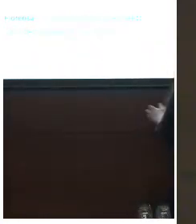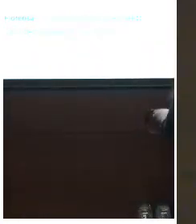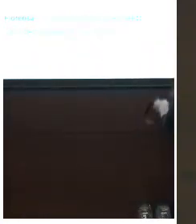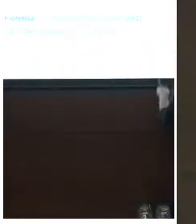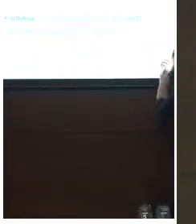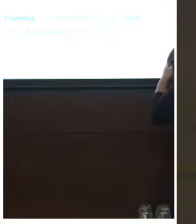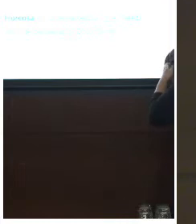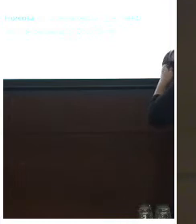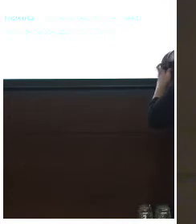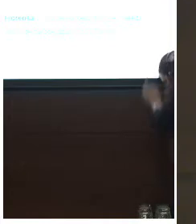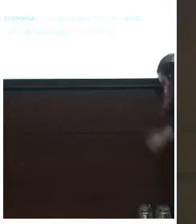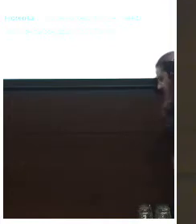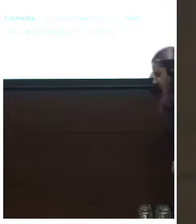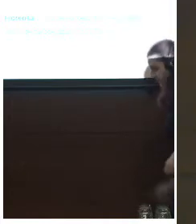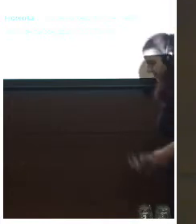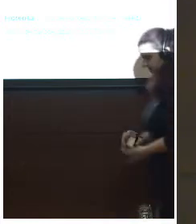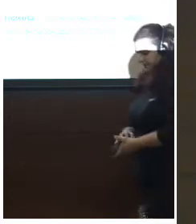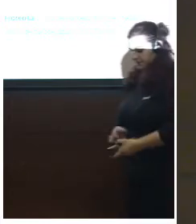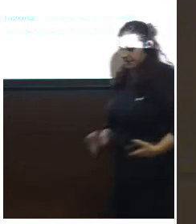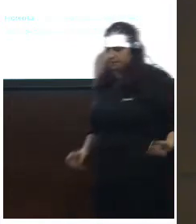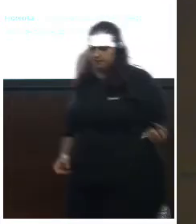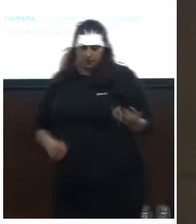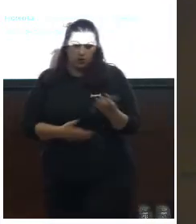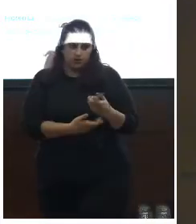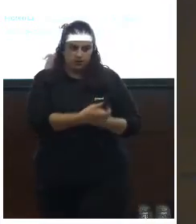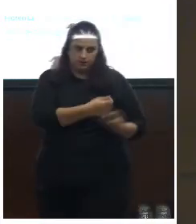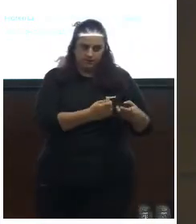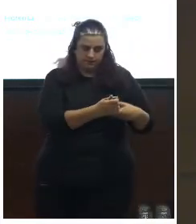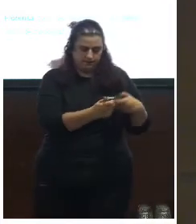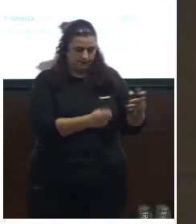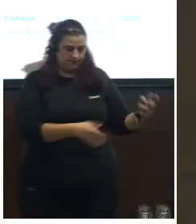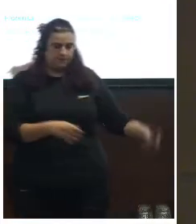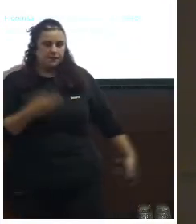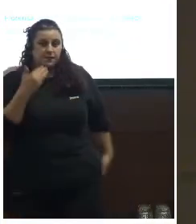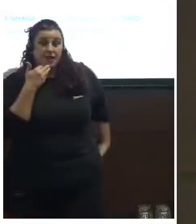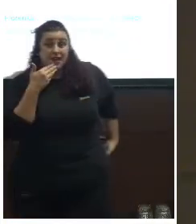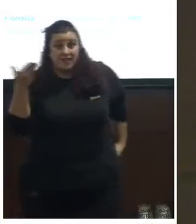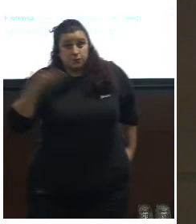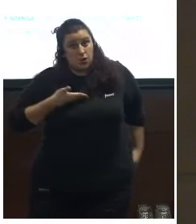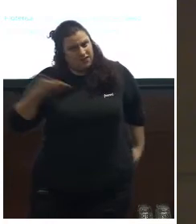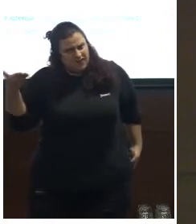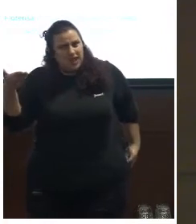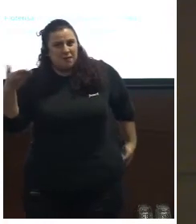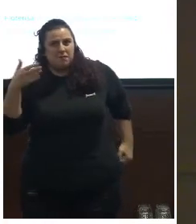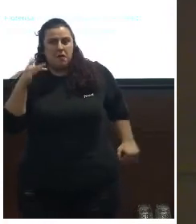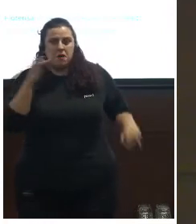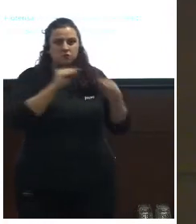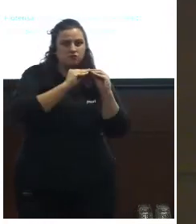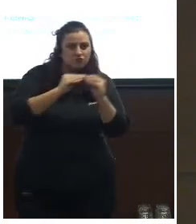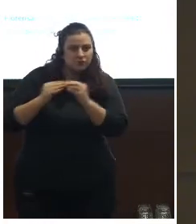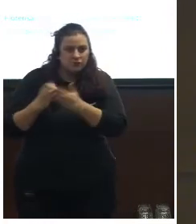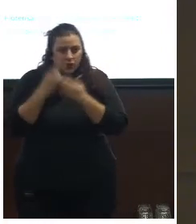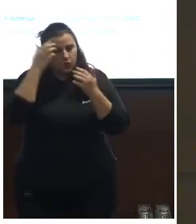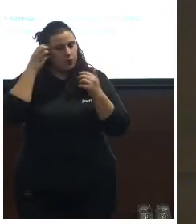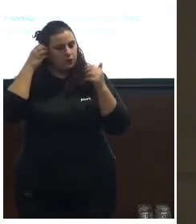very much for having us here and to arrange all the people together, us here on stage and here. I think we're a little